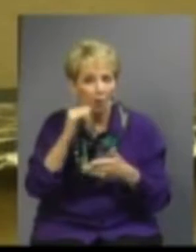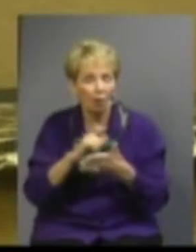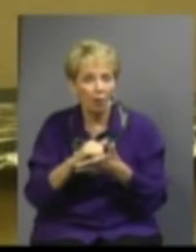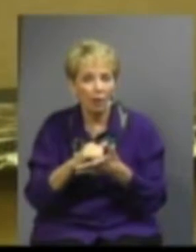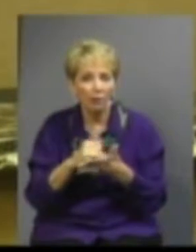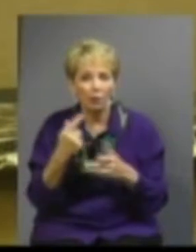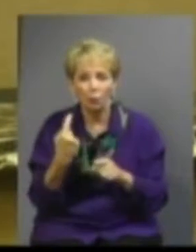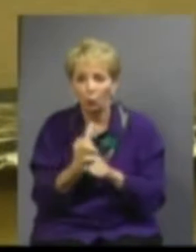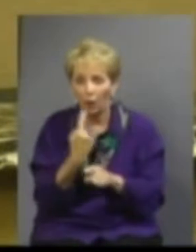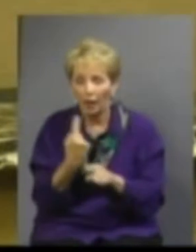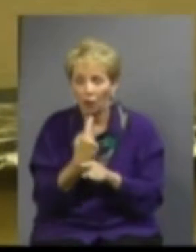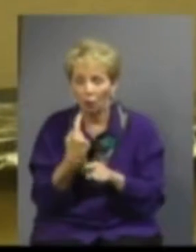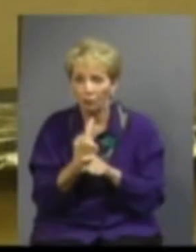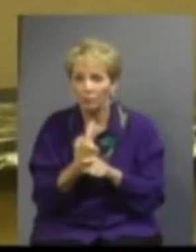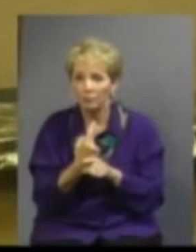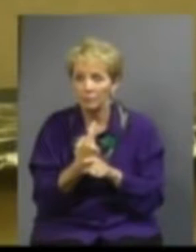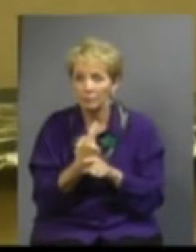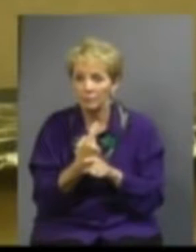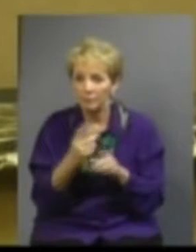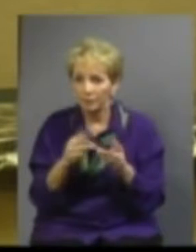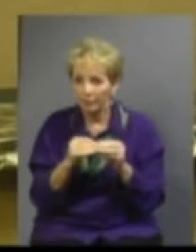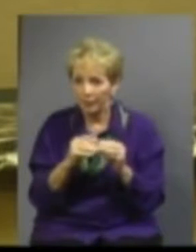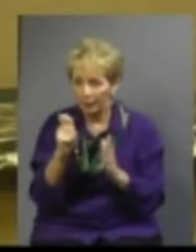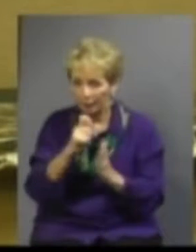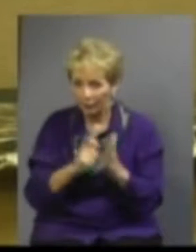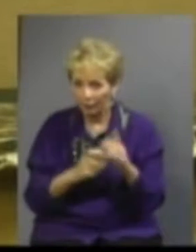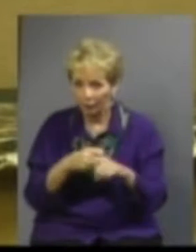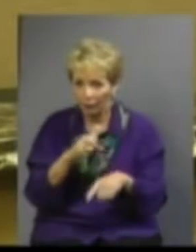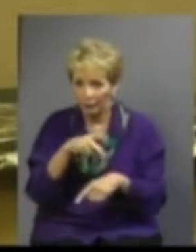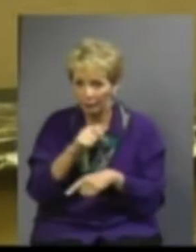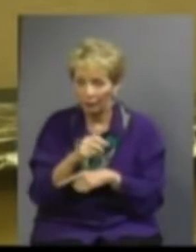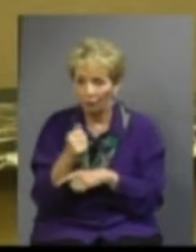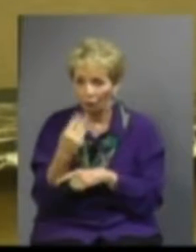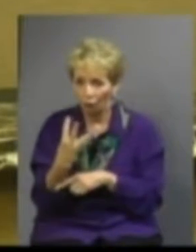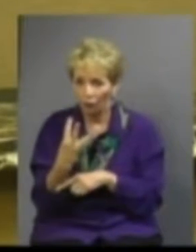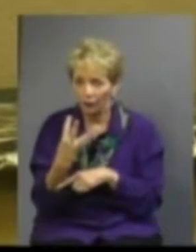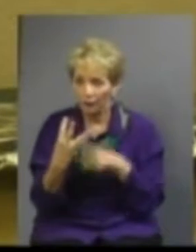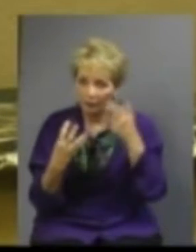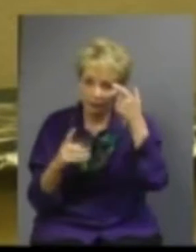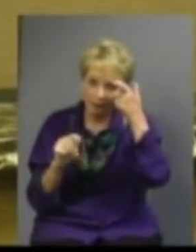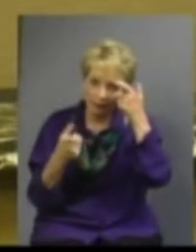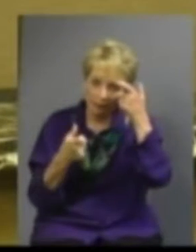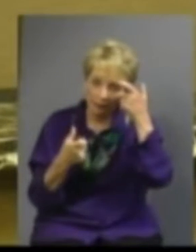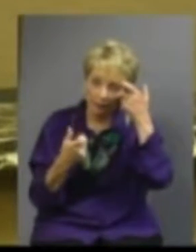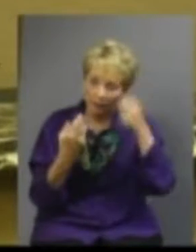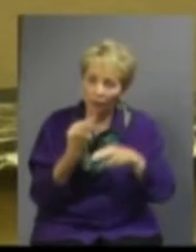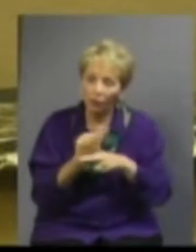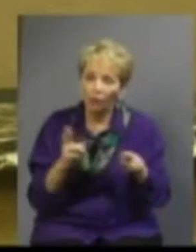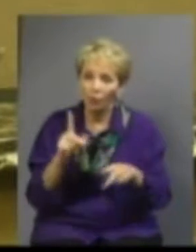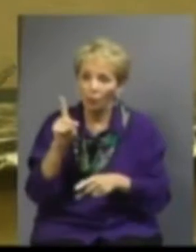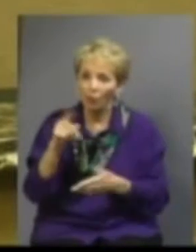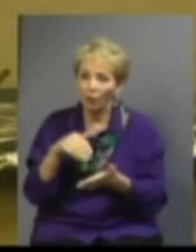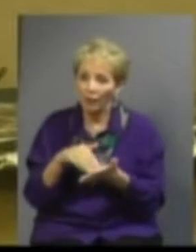the regular meeting minutes from September the 14th, tax releases in the amount of